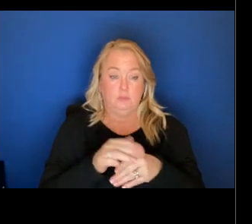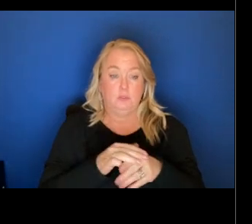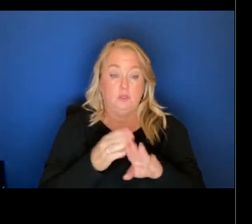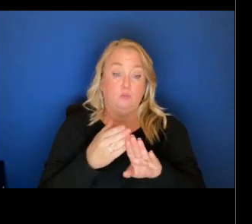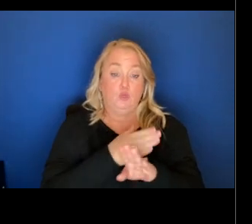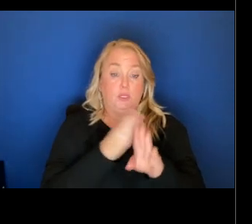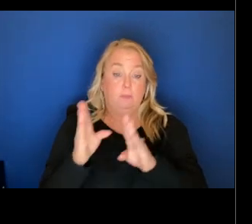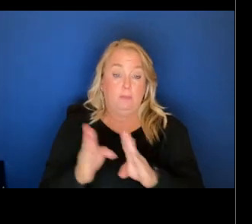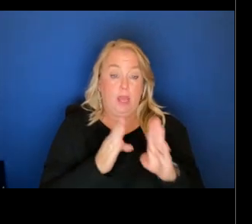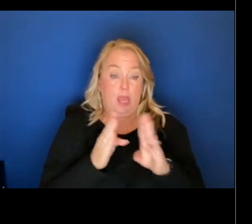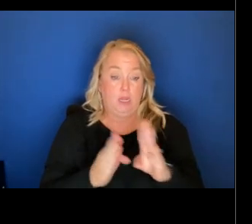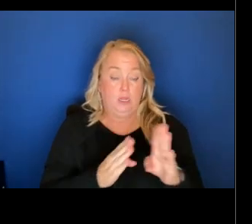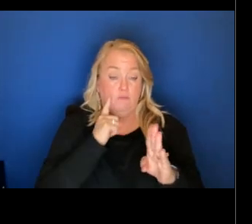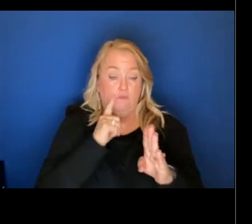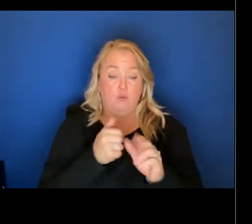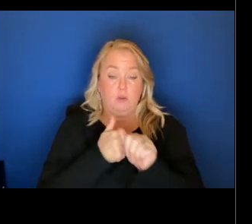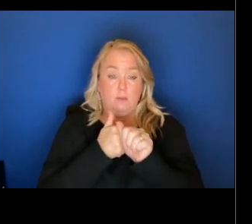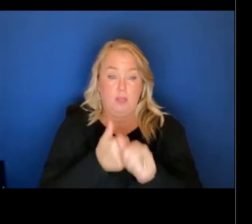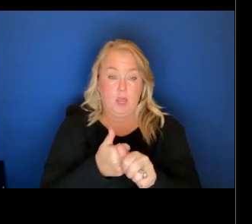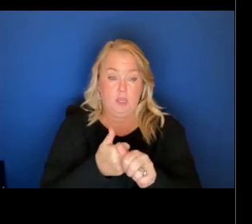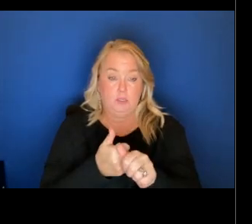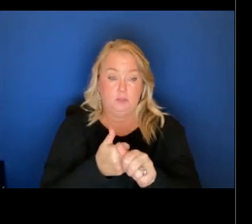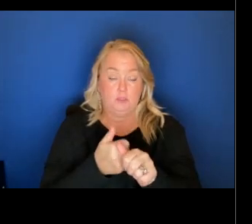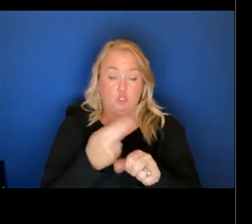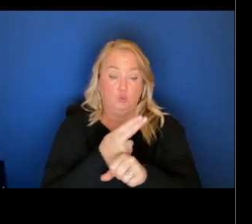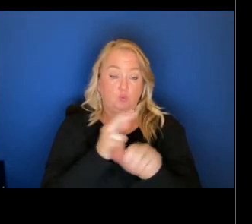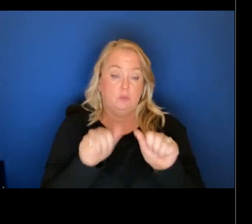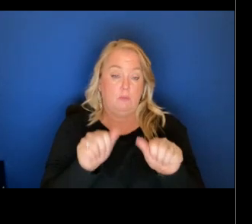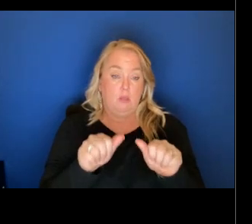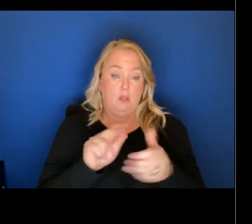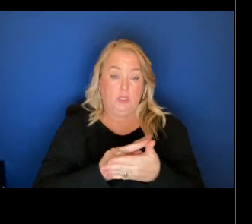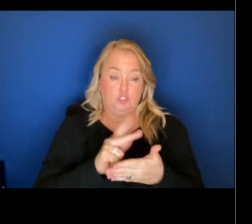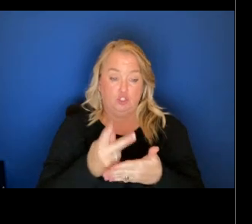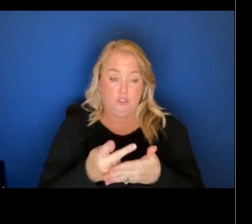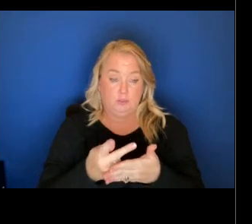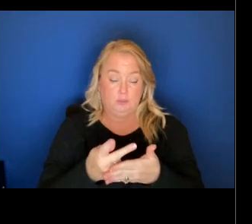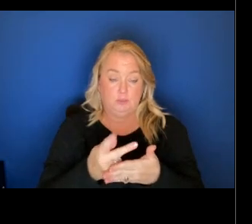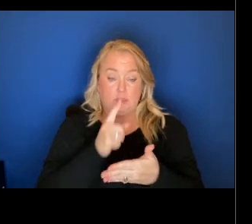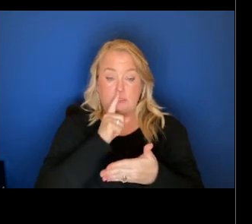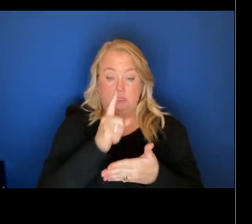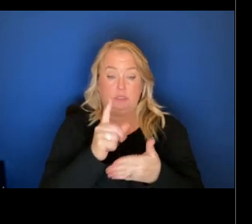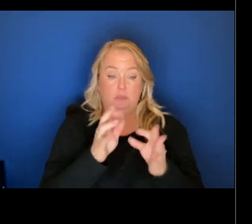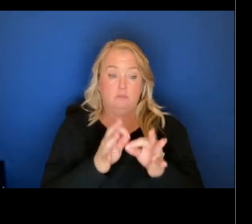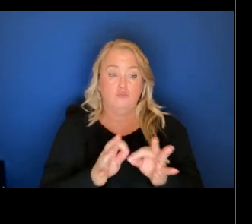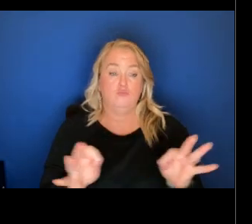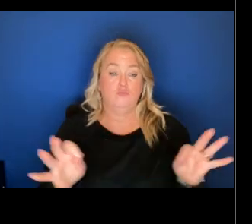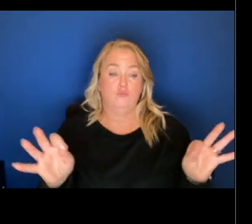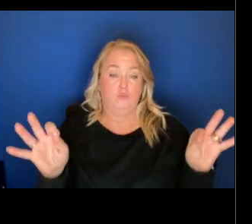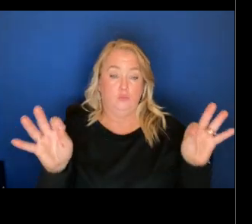Pre-planning for compliant, usable kitchen is imperative.